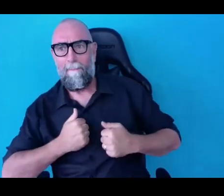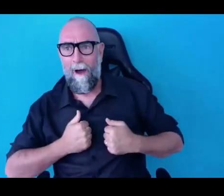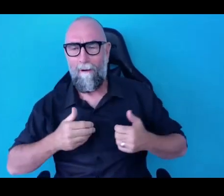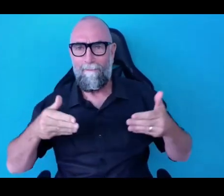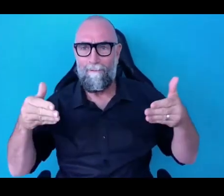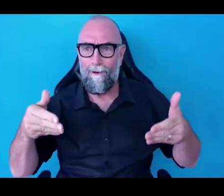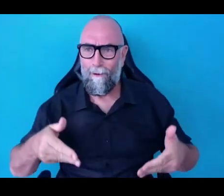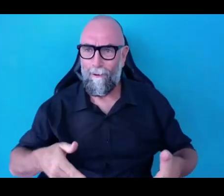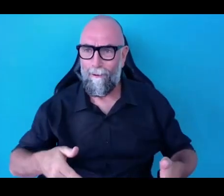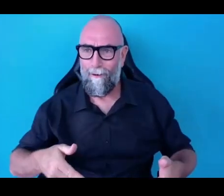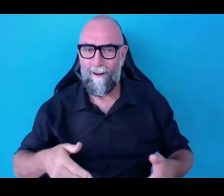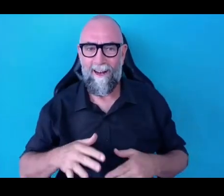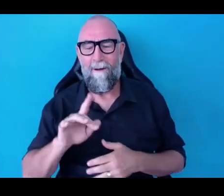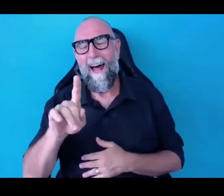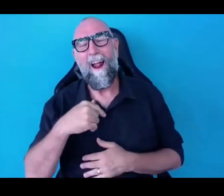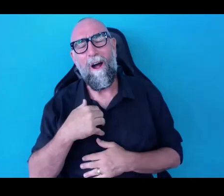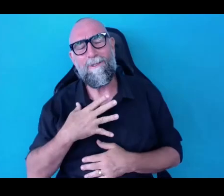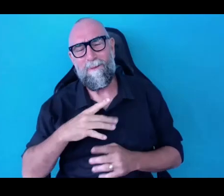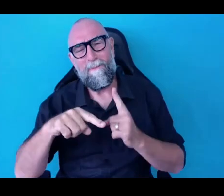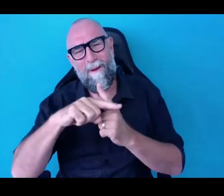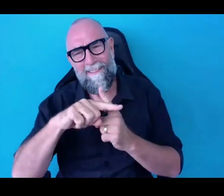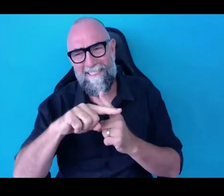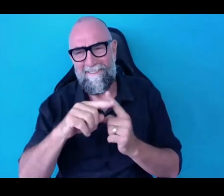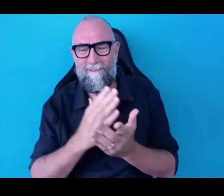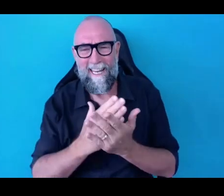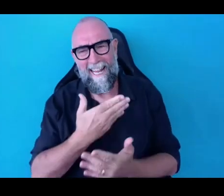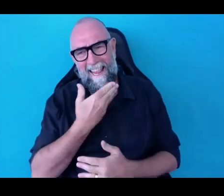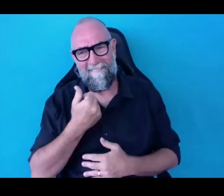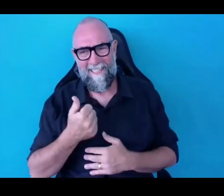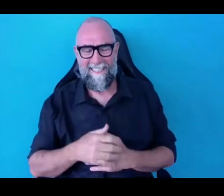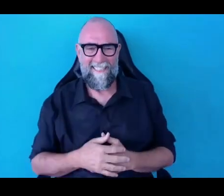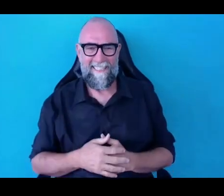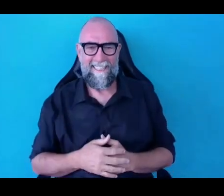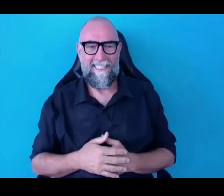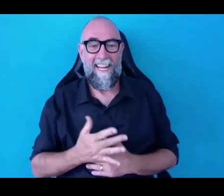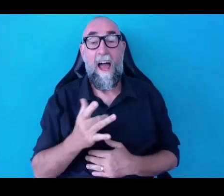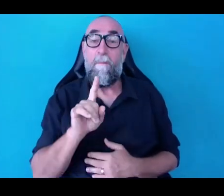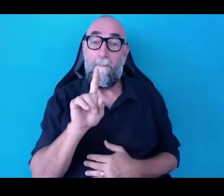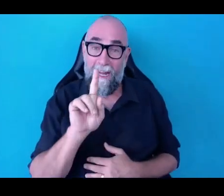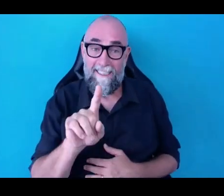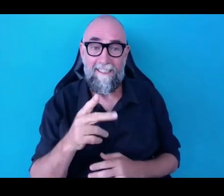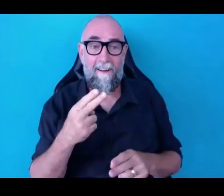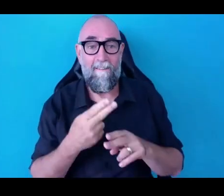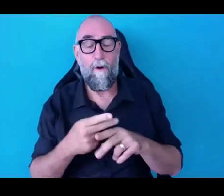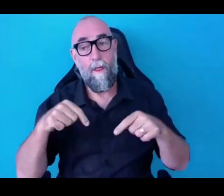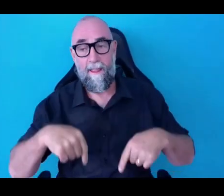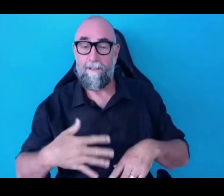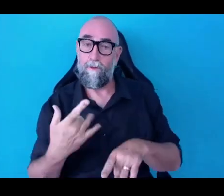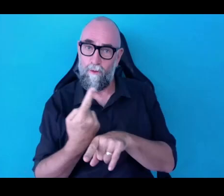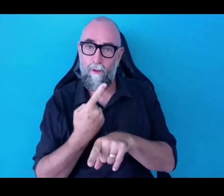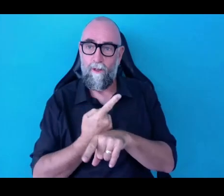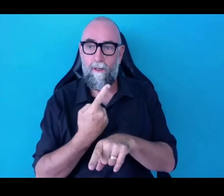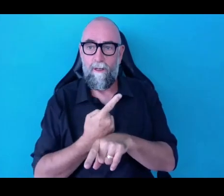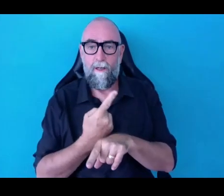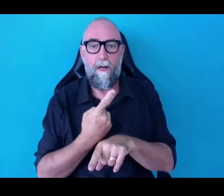and they're very lovely words, so thank you. And for the sake of this talk also, I just want to mention I'm not going to